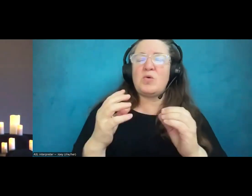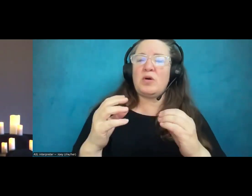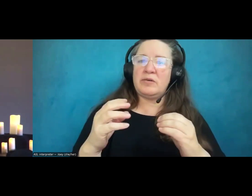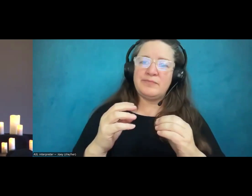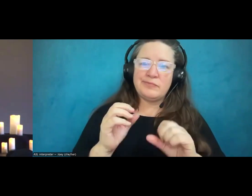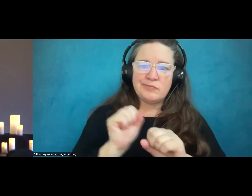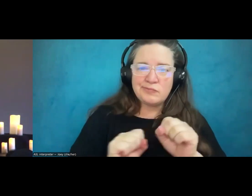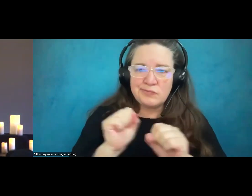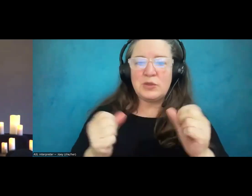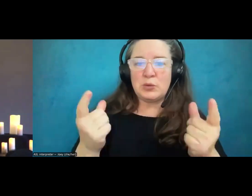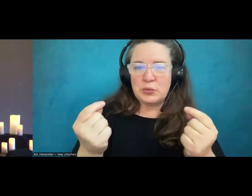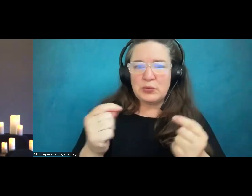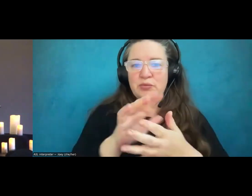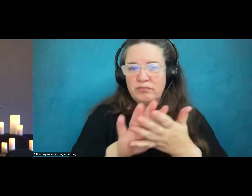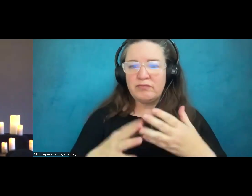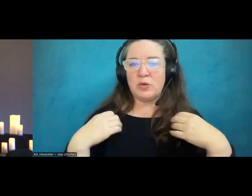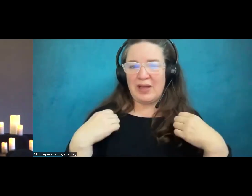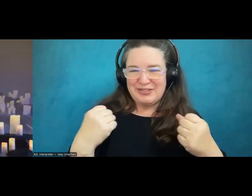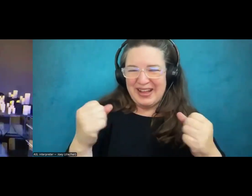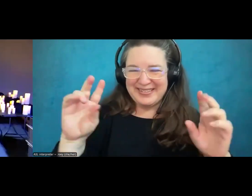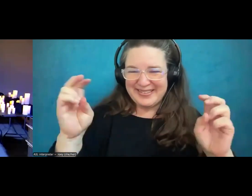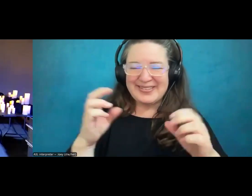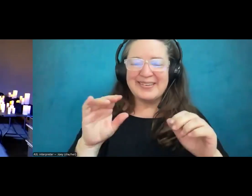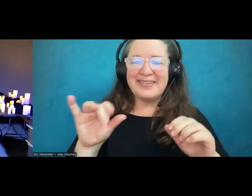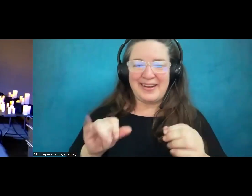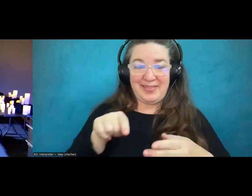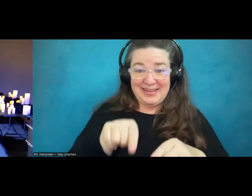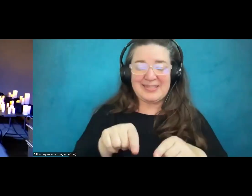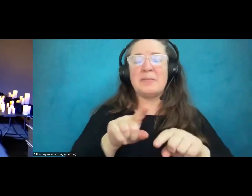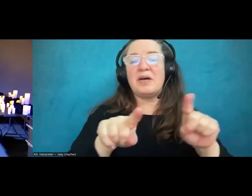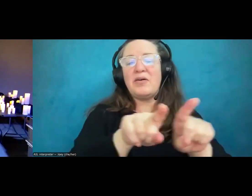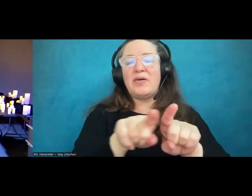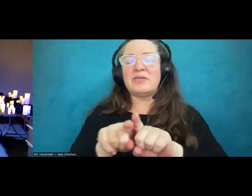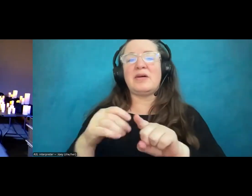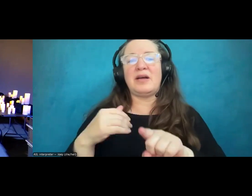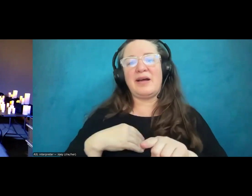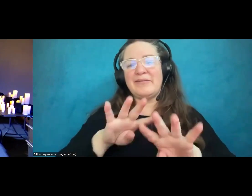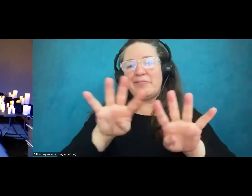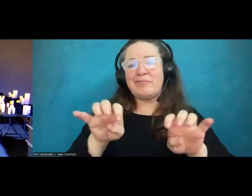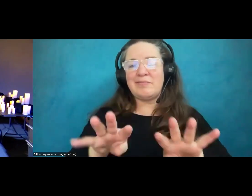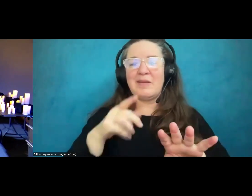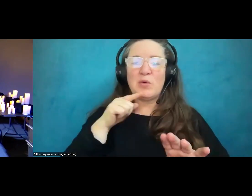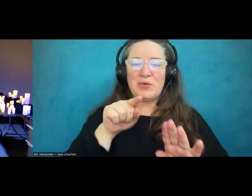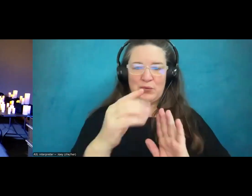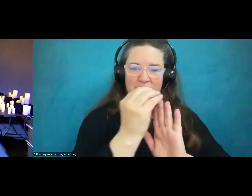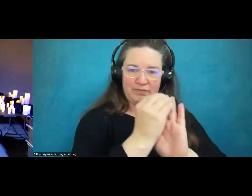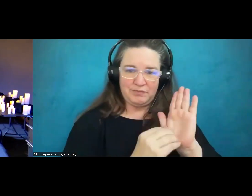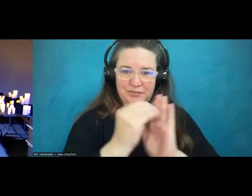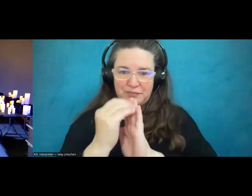about them, many other resources as well, but also a questionnaire that we would love for you to fill out about this